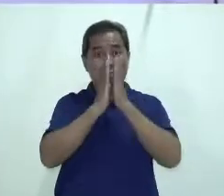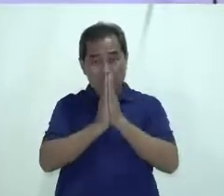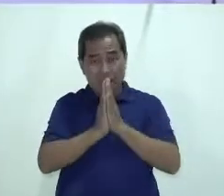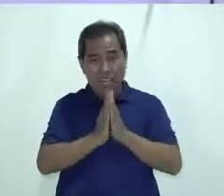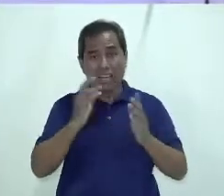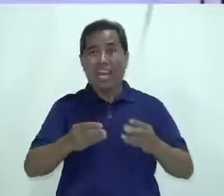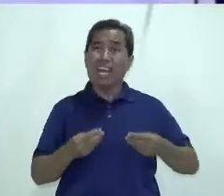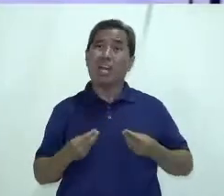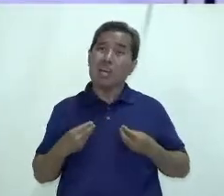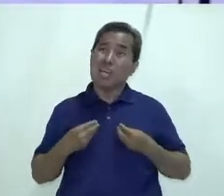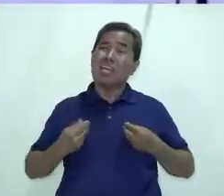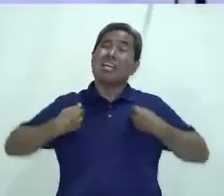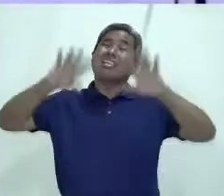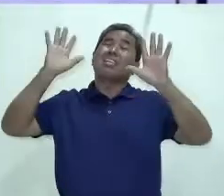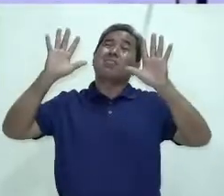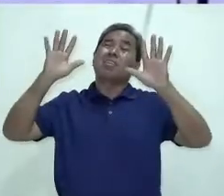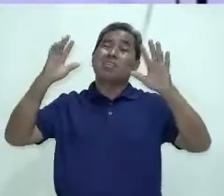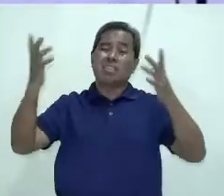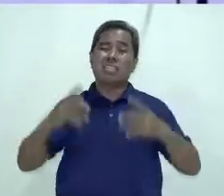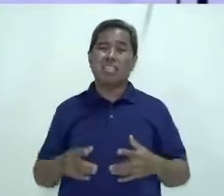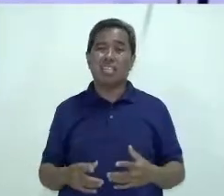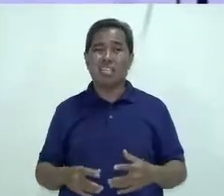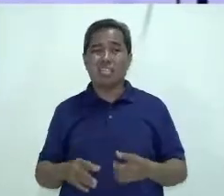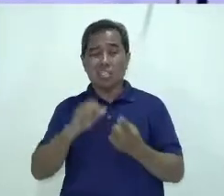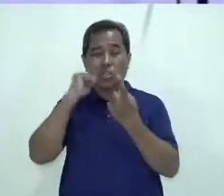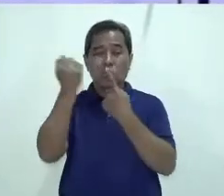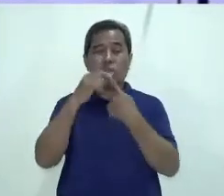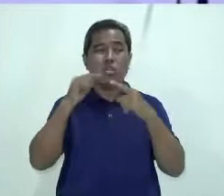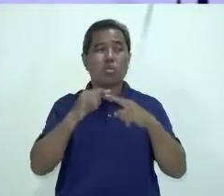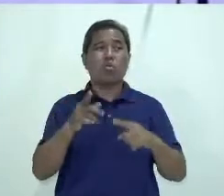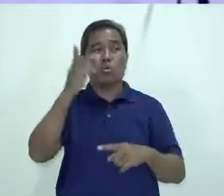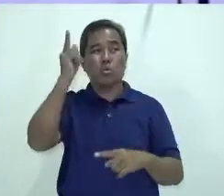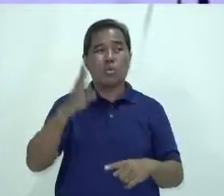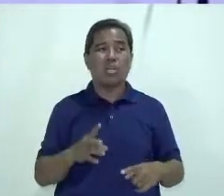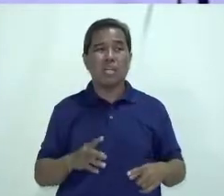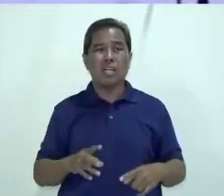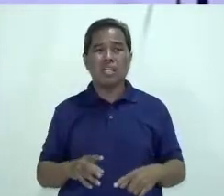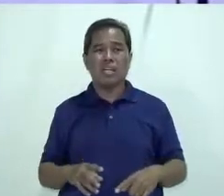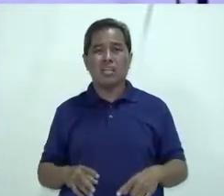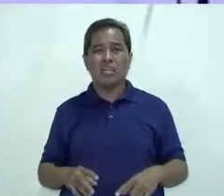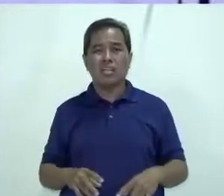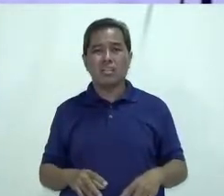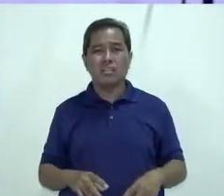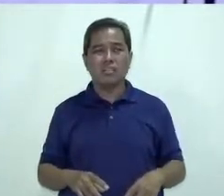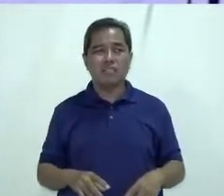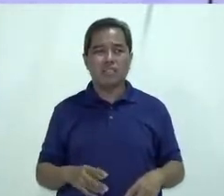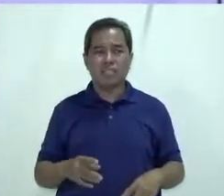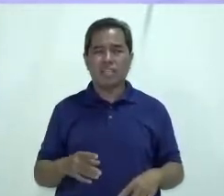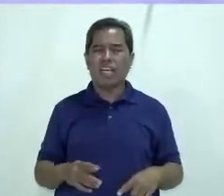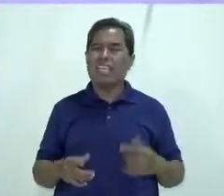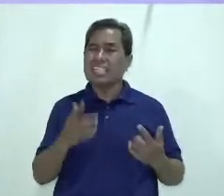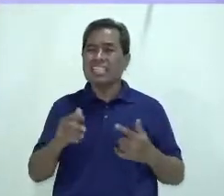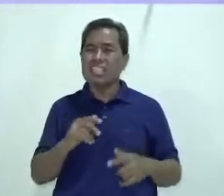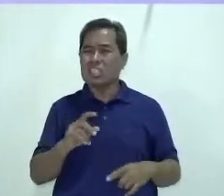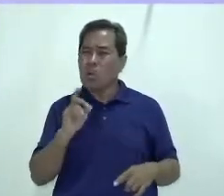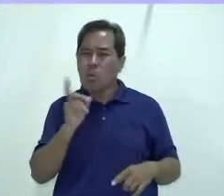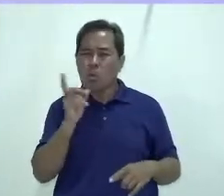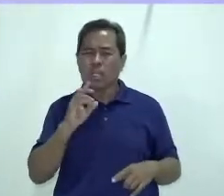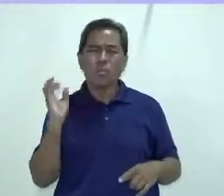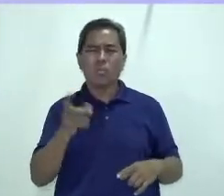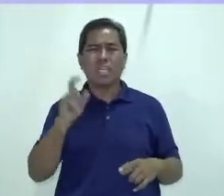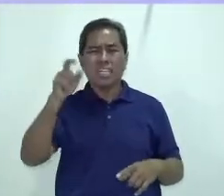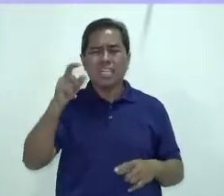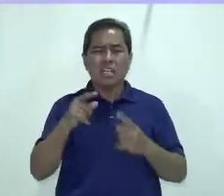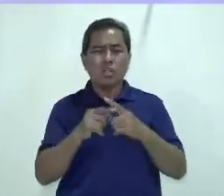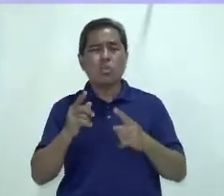submitted their concerns to God. And that wasn't enough, because sometimes that's what we do. Poor me, here's my situation. Lord, have mercy. And it's about